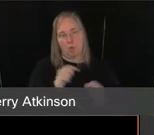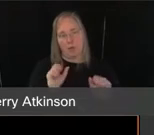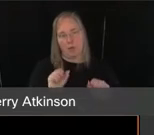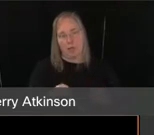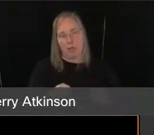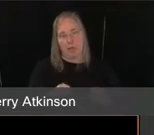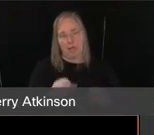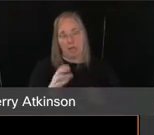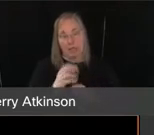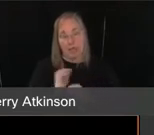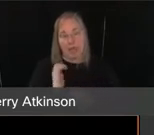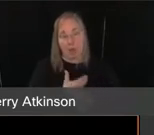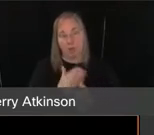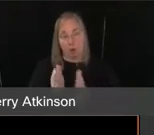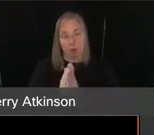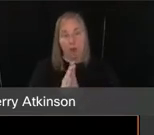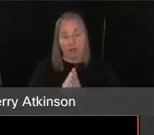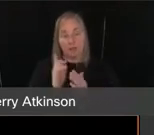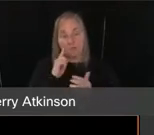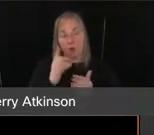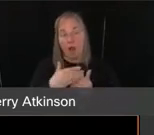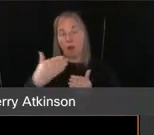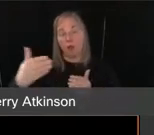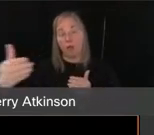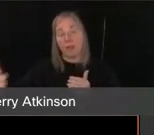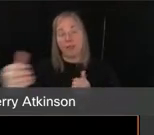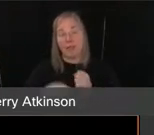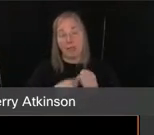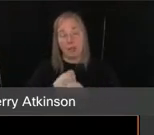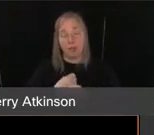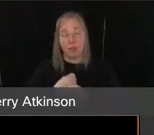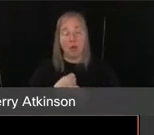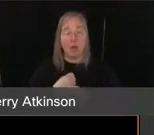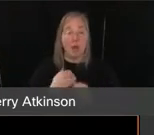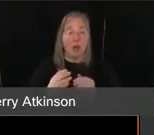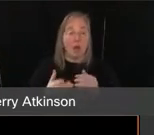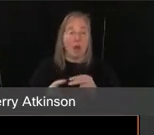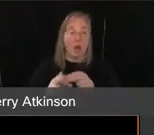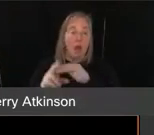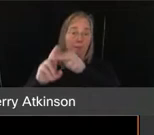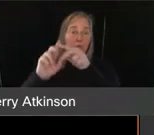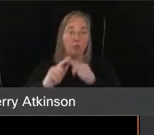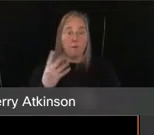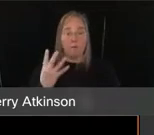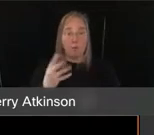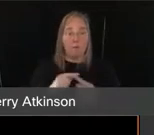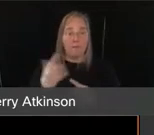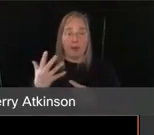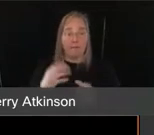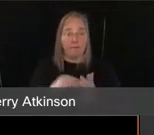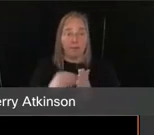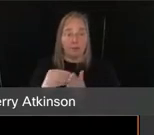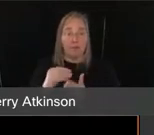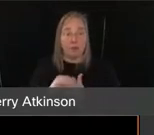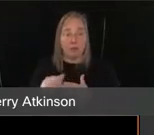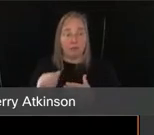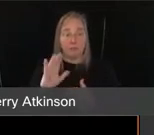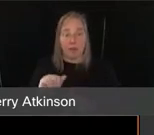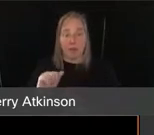if we can get our requests in outgoing years up to $4 to $5 million, then by 2030, which is sort